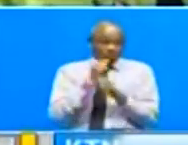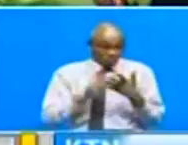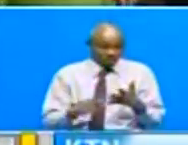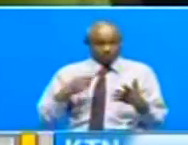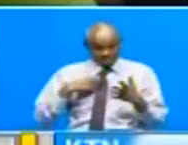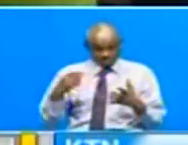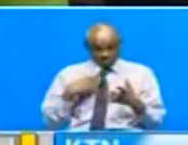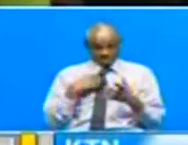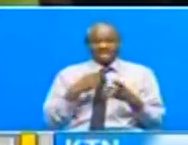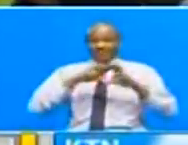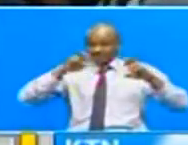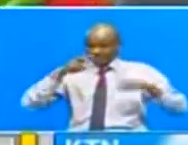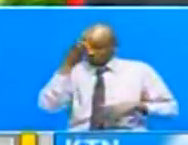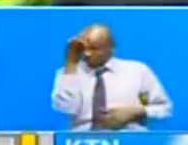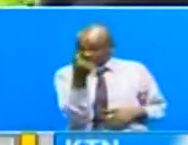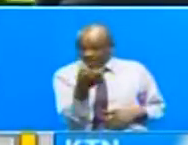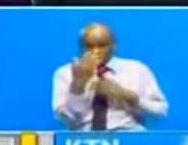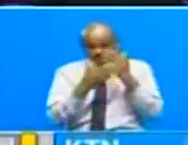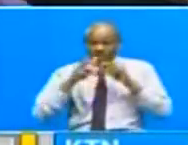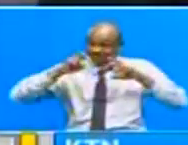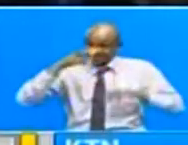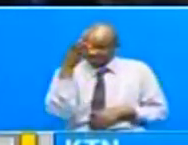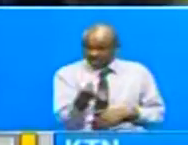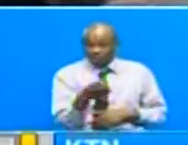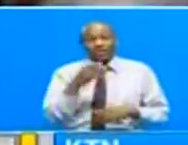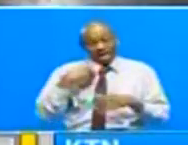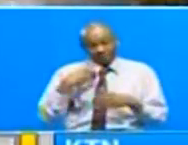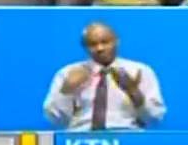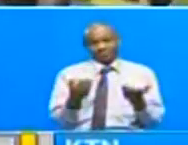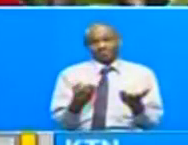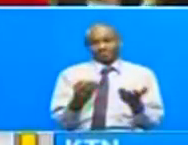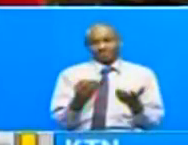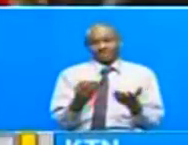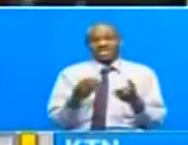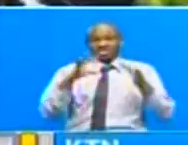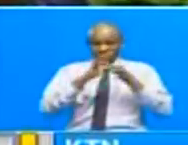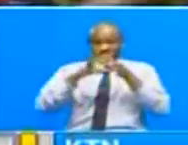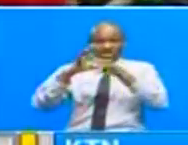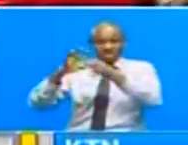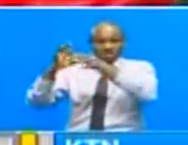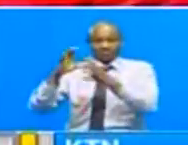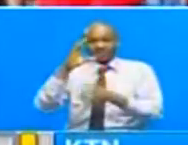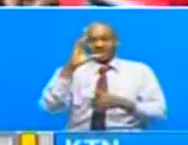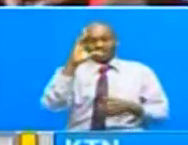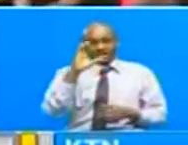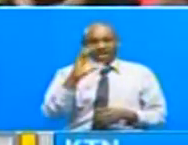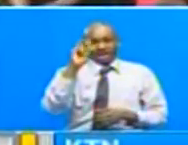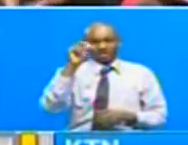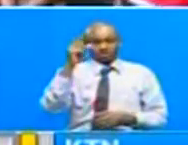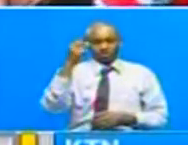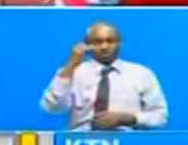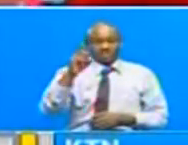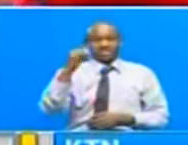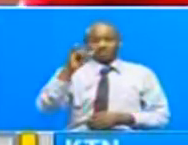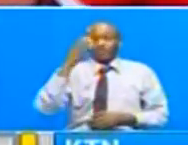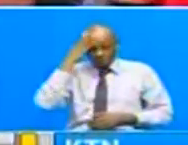do a computer investigation, ideally. And we need to do what is referred to as a chain of custody, whereby we'll be able to link the